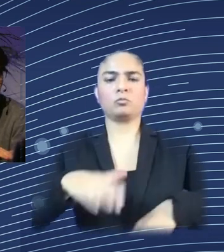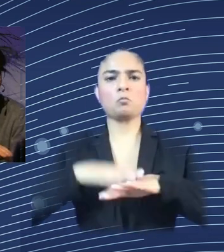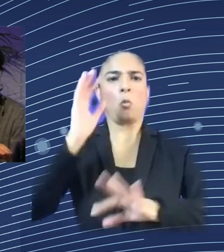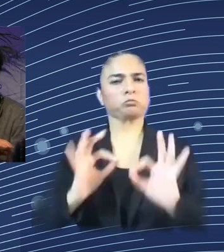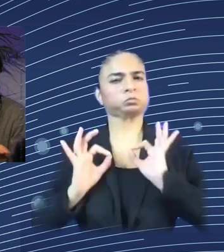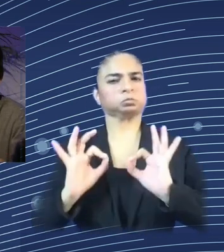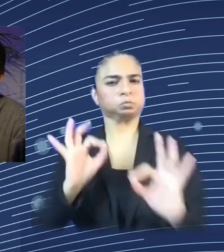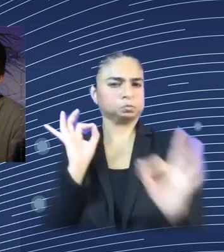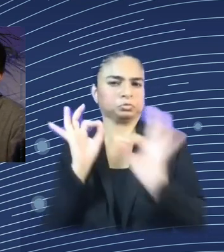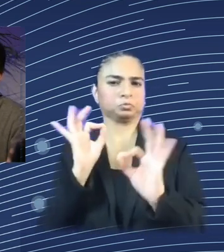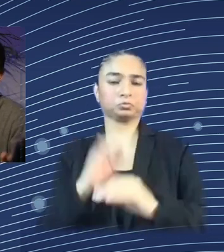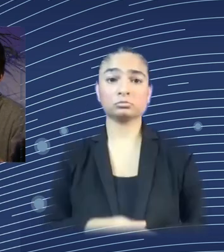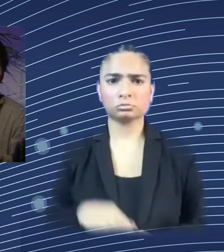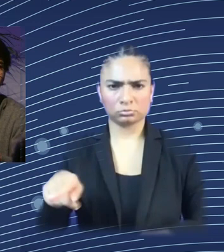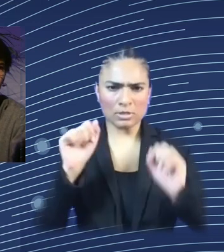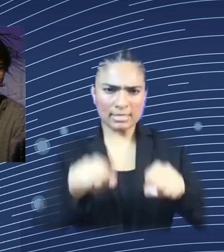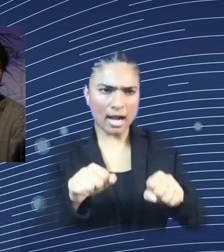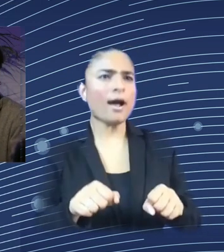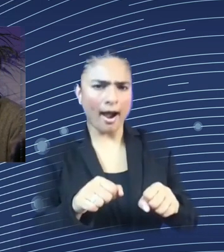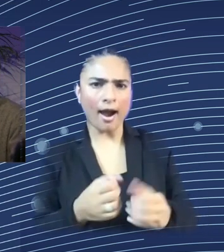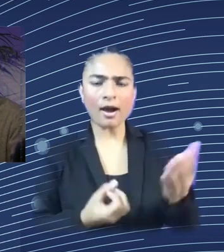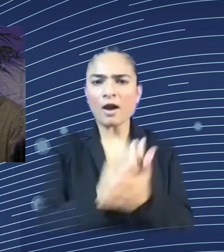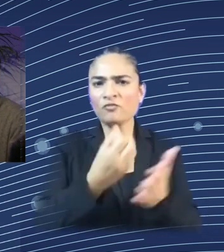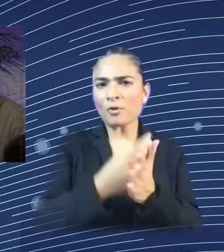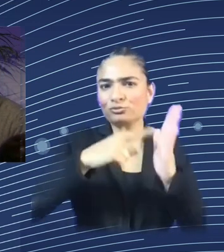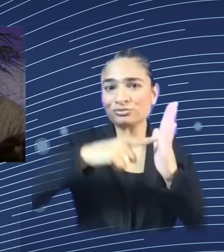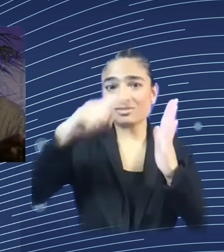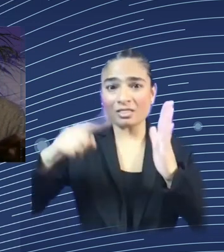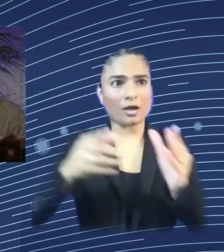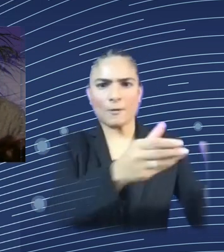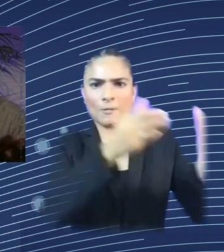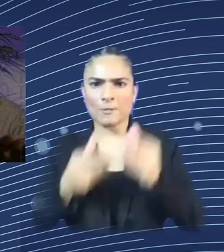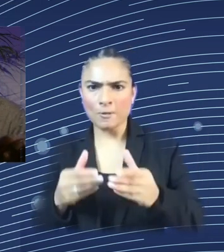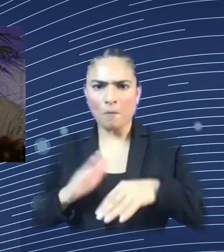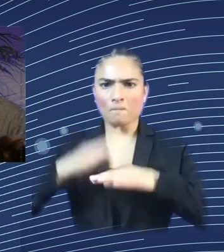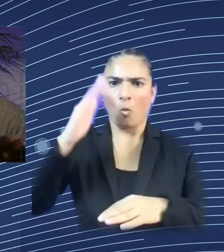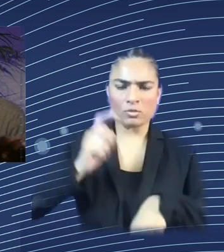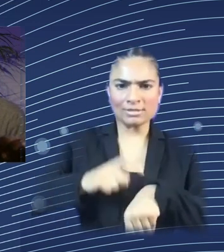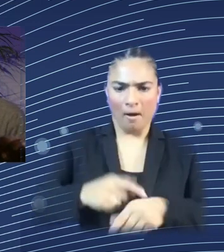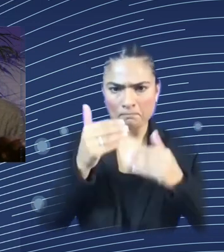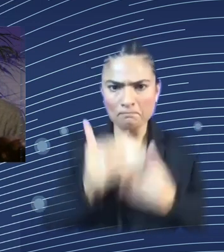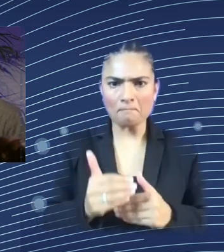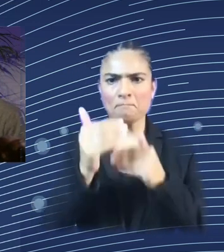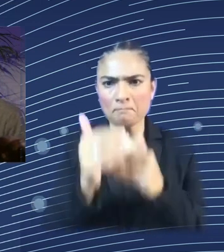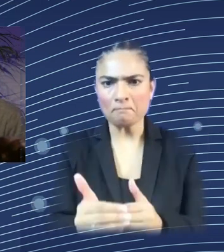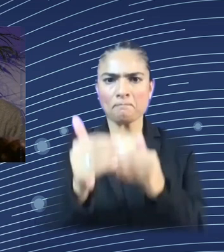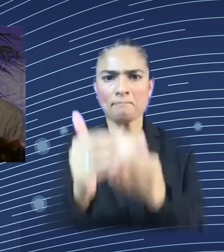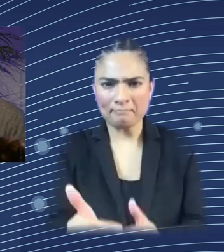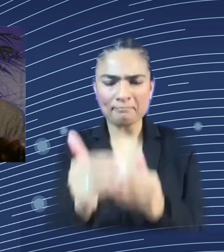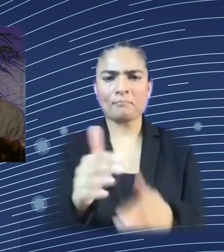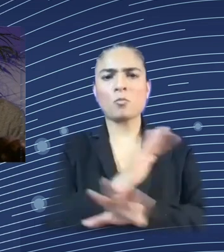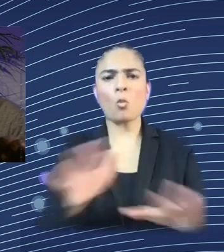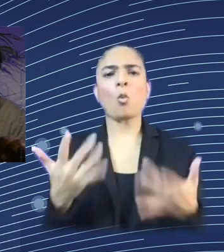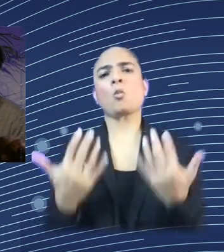could scrape social media and news in near real time and detect ESG controversies so that portfolio managers